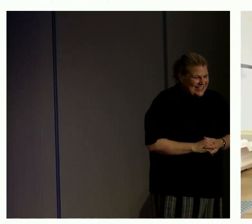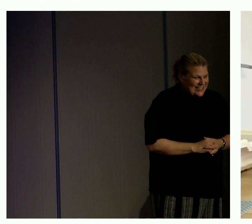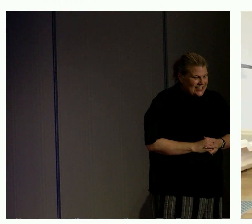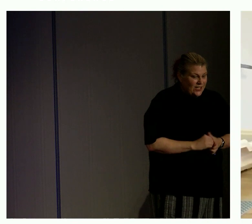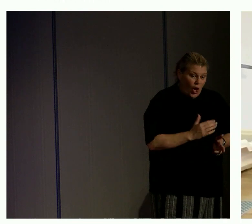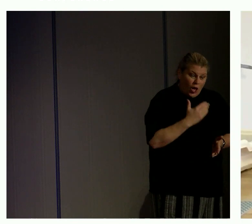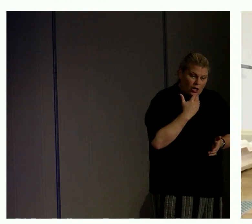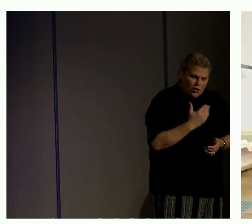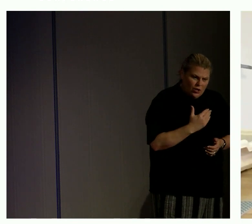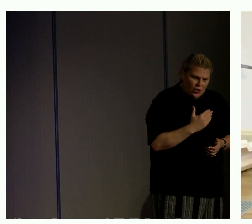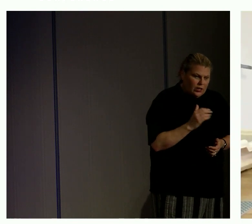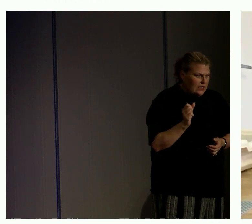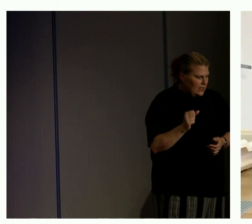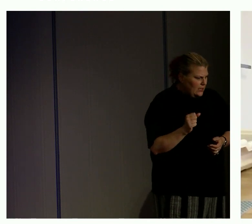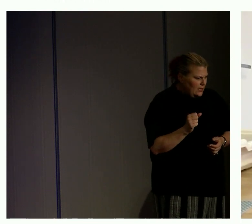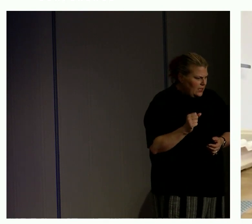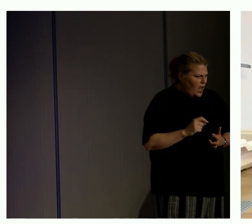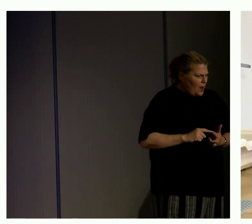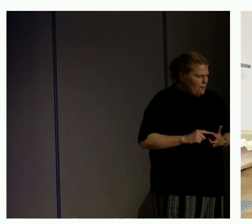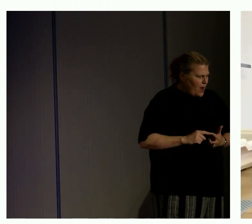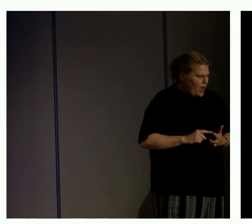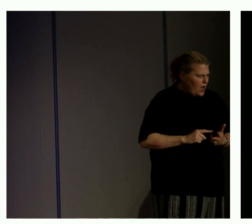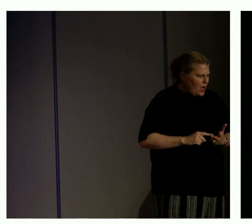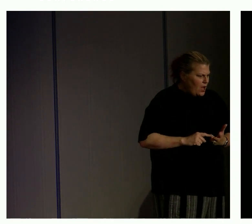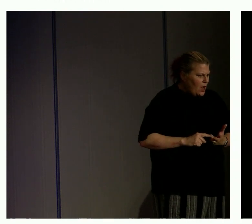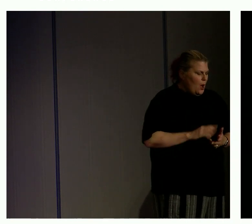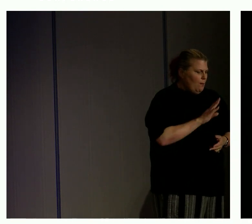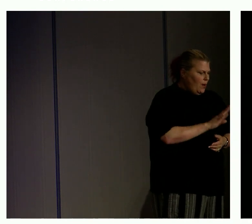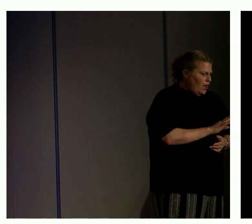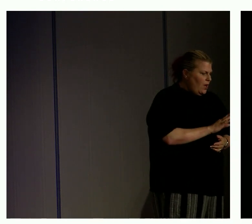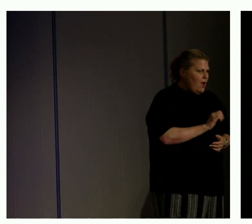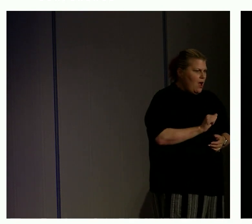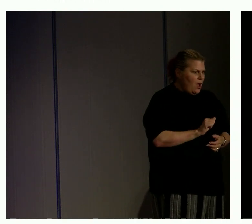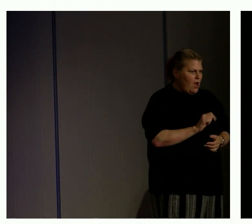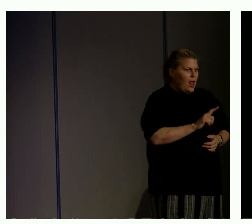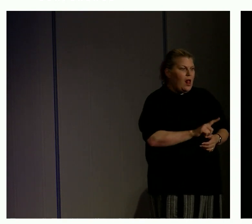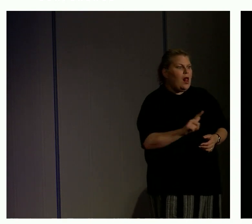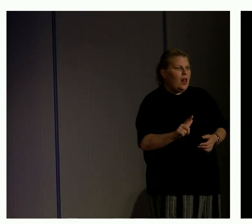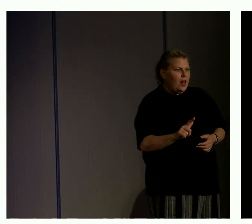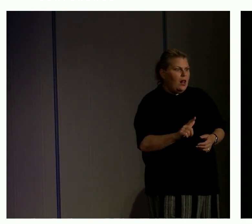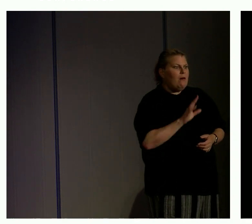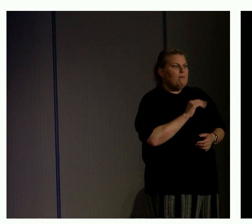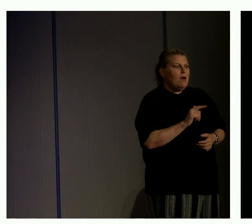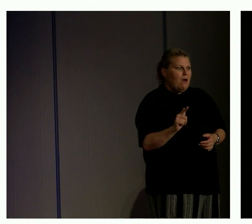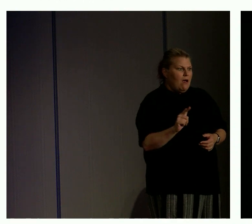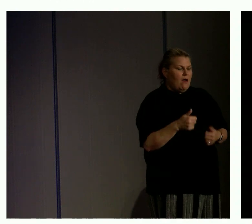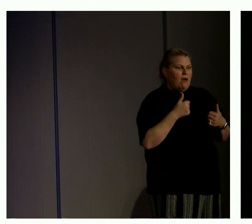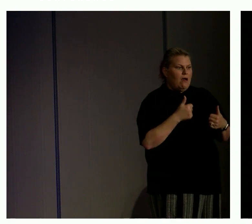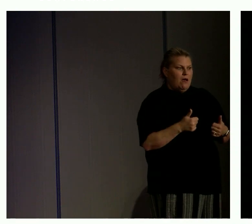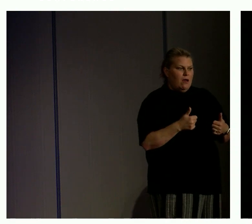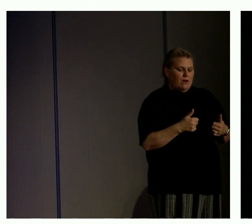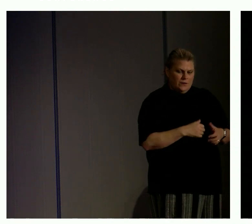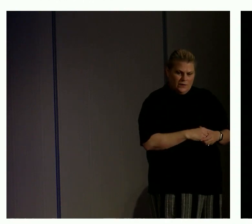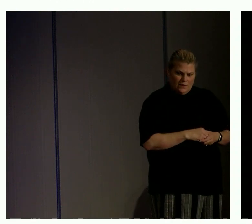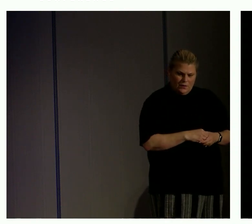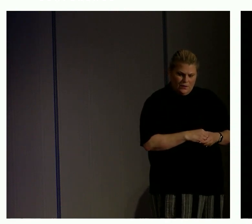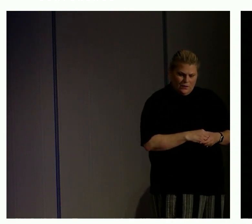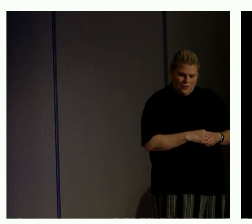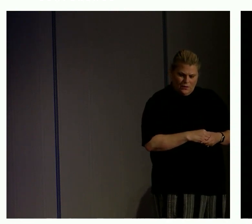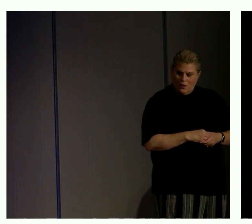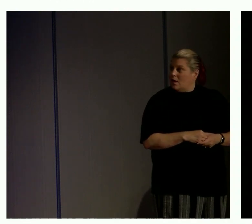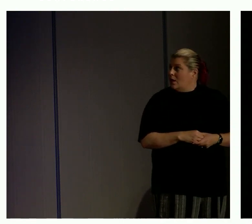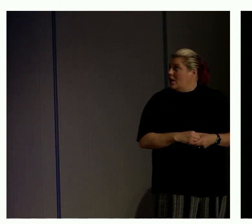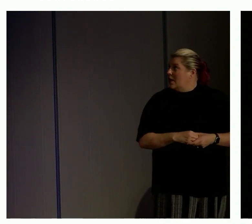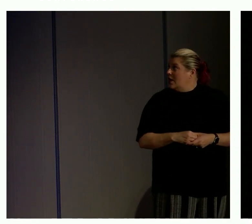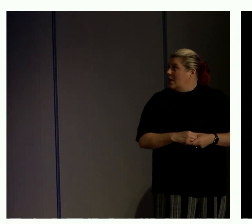Ja. A. Ja. Bo. N. O. Oddio, cosa mancherà?